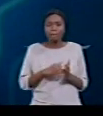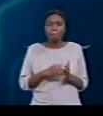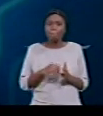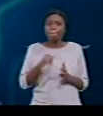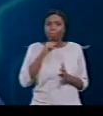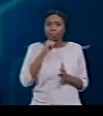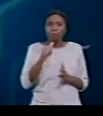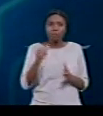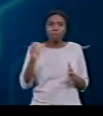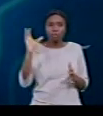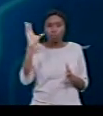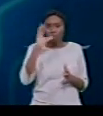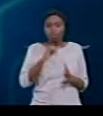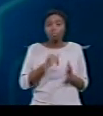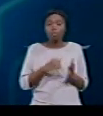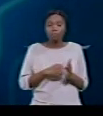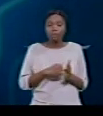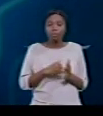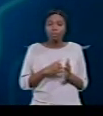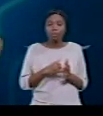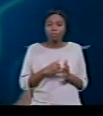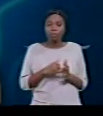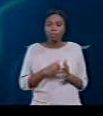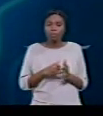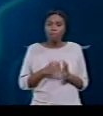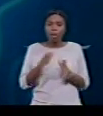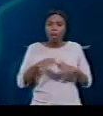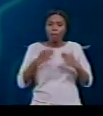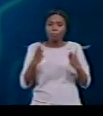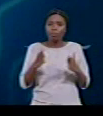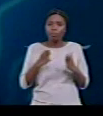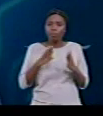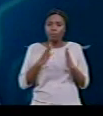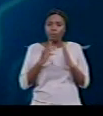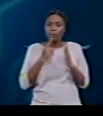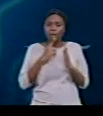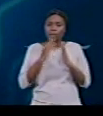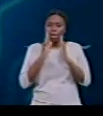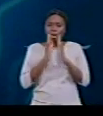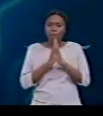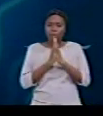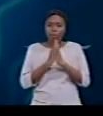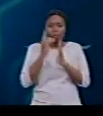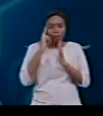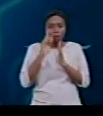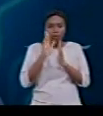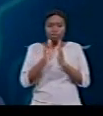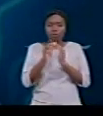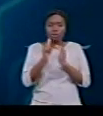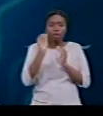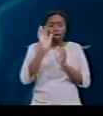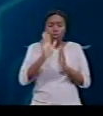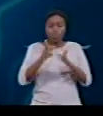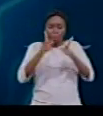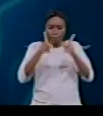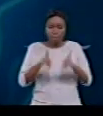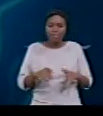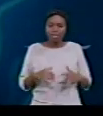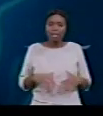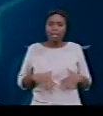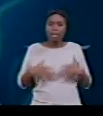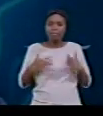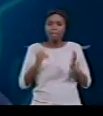it. Let's pray for the church. Open your heart, even yourself. Pray for your personal life that